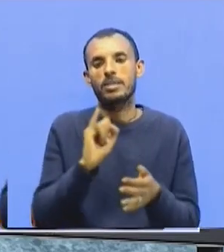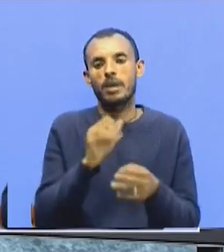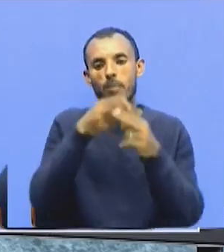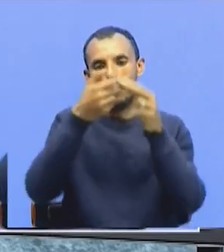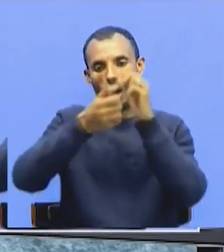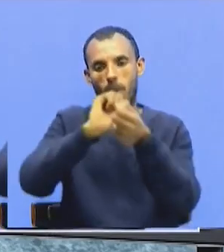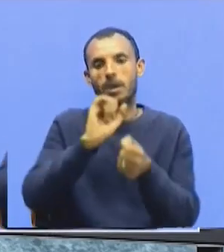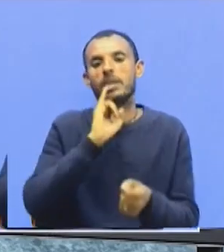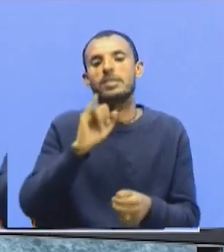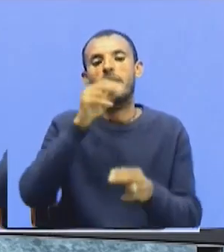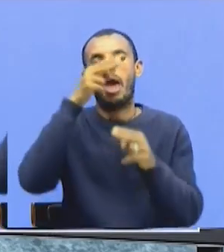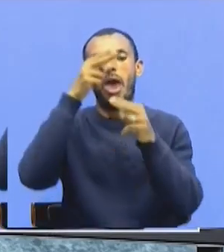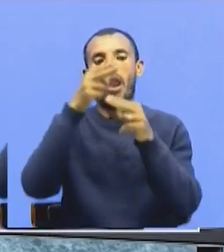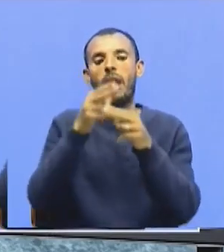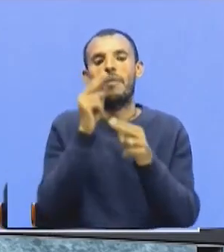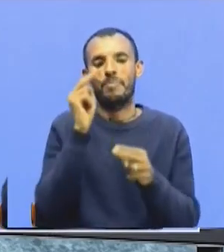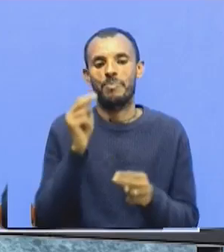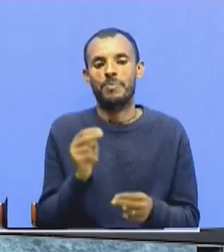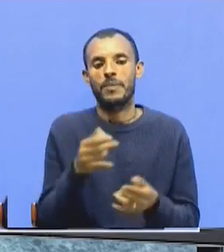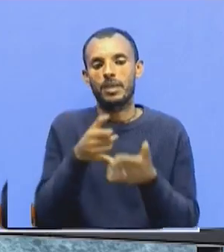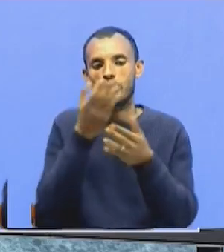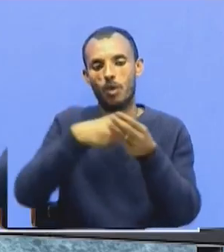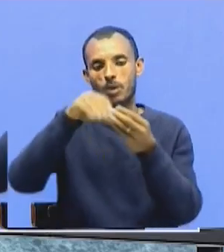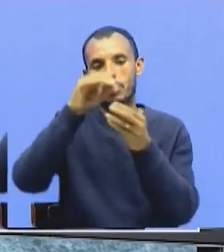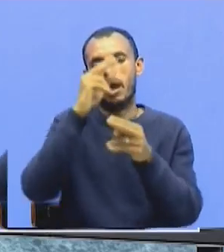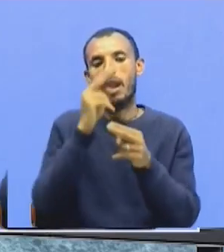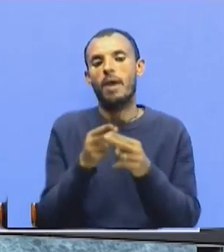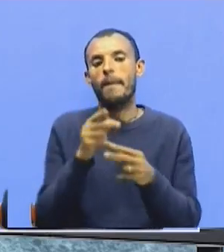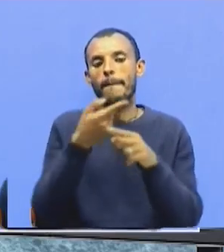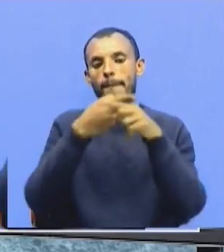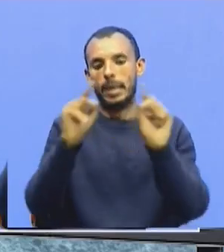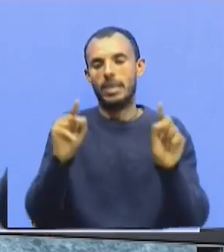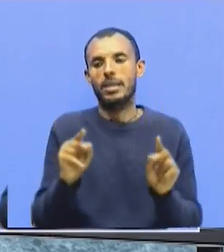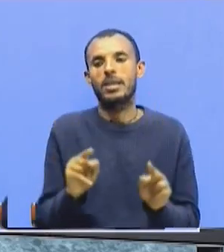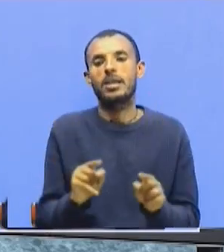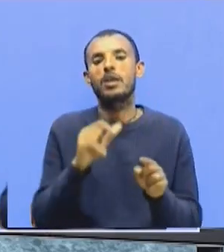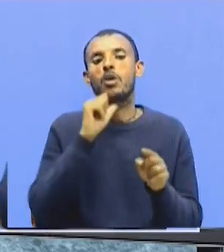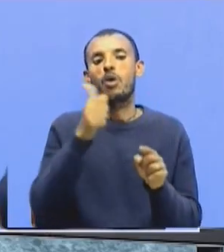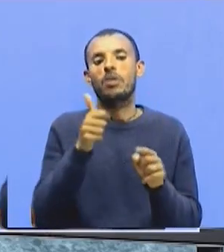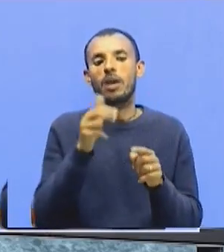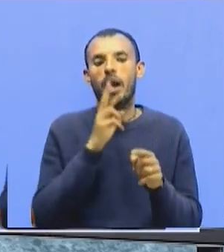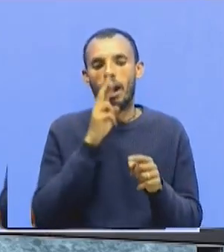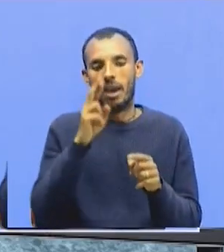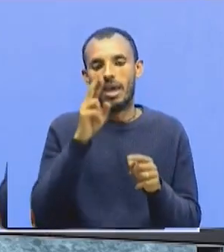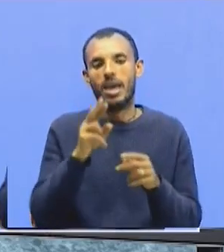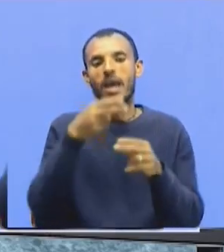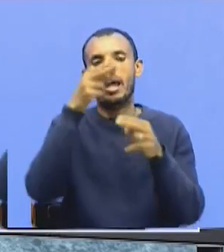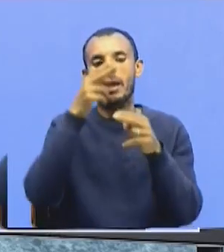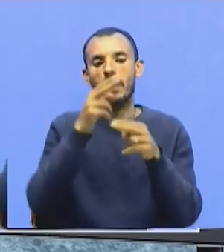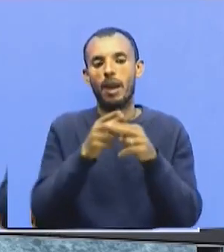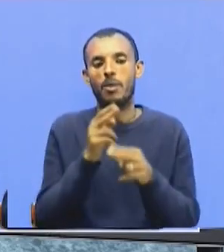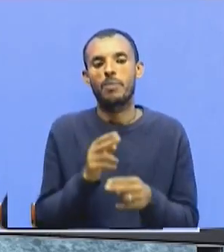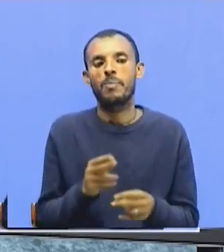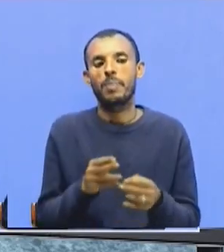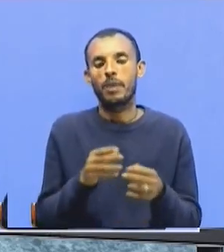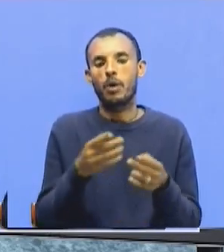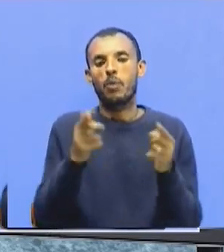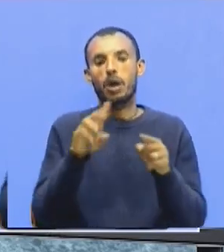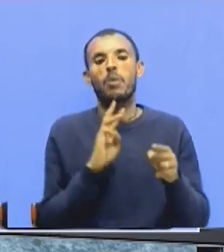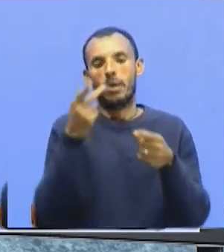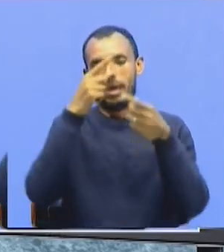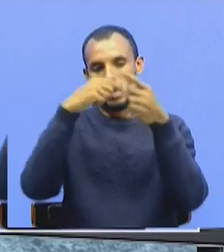a name. Pronoun is also a name, but not really a name as a noun. When we come to noun, it